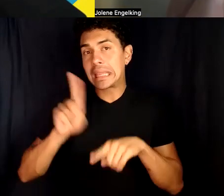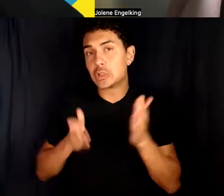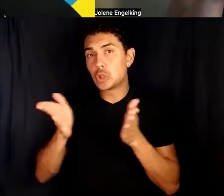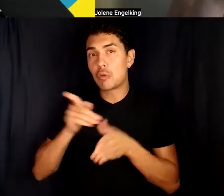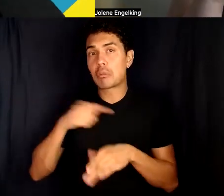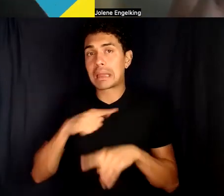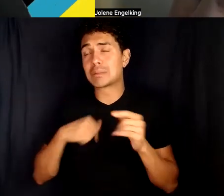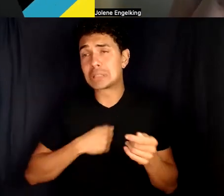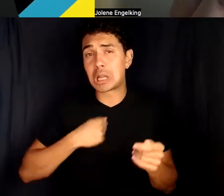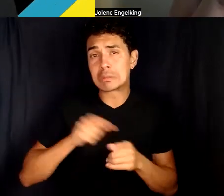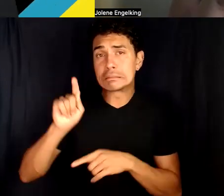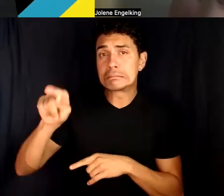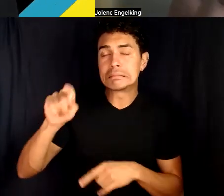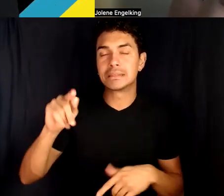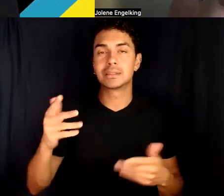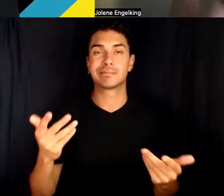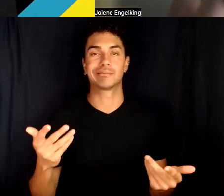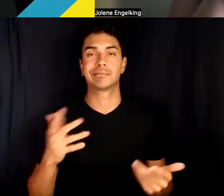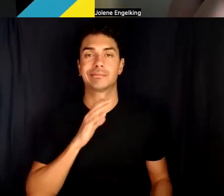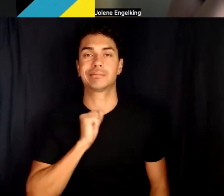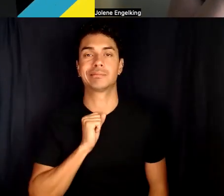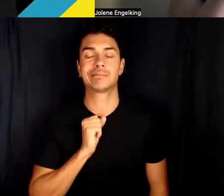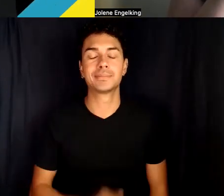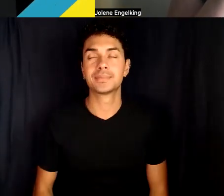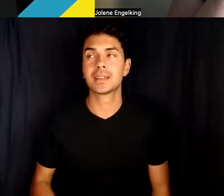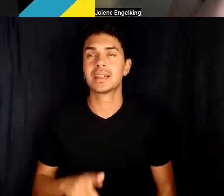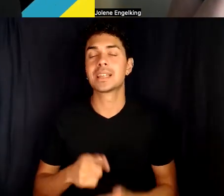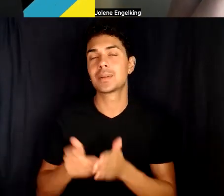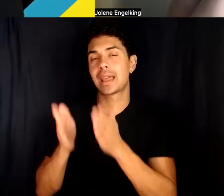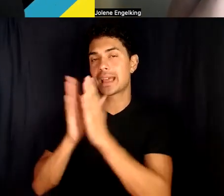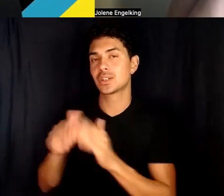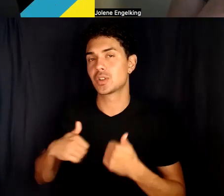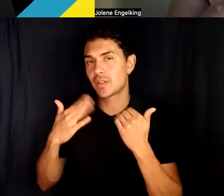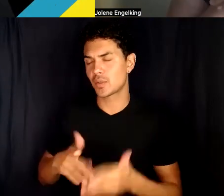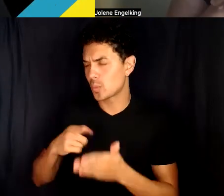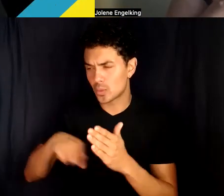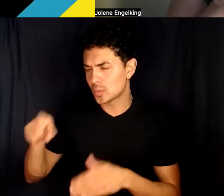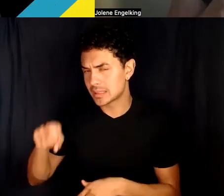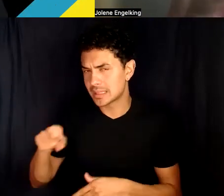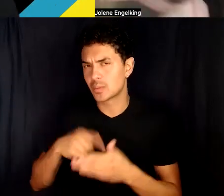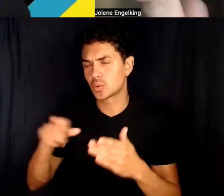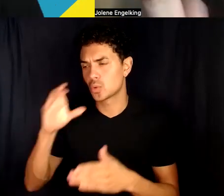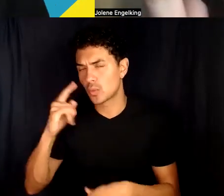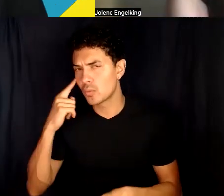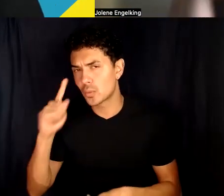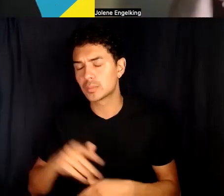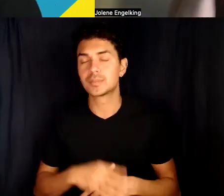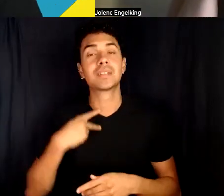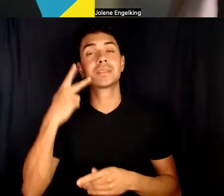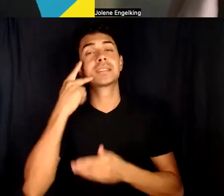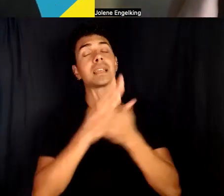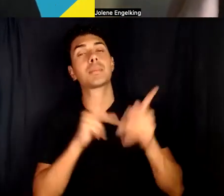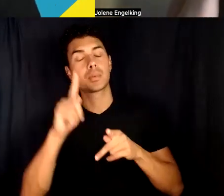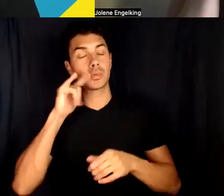communication, for one thing, with the survivor about what they're wanting, what they're needing. I've seen people stressing out about how they're